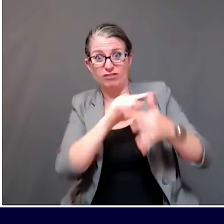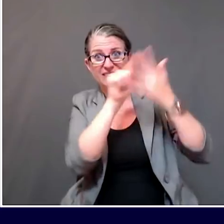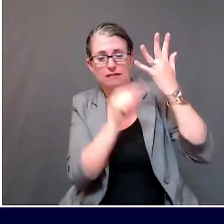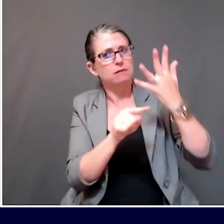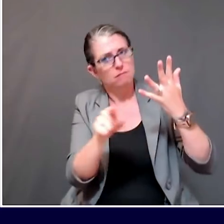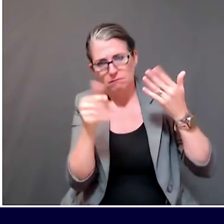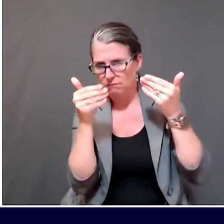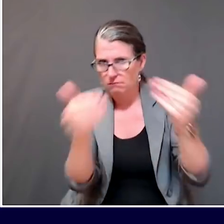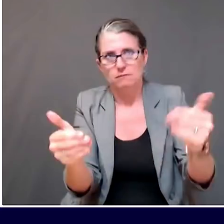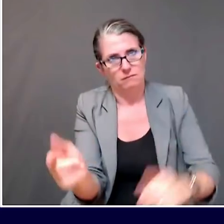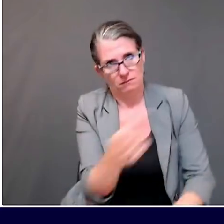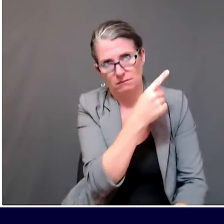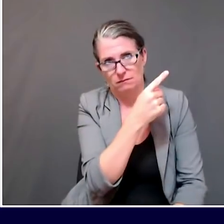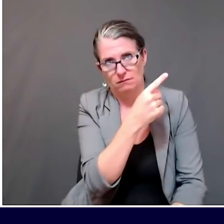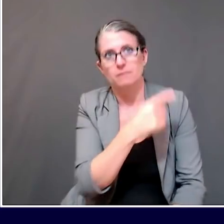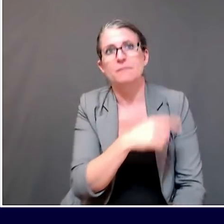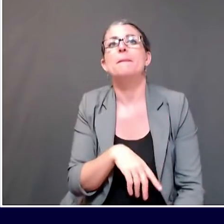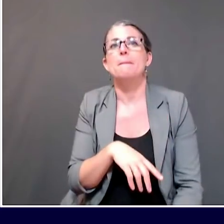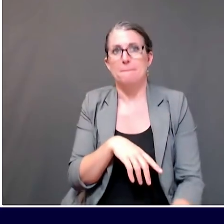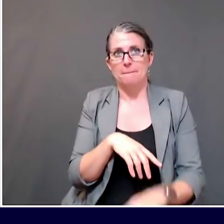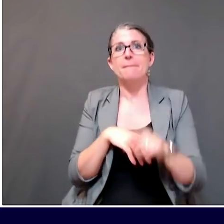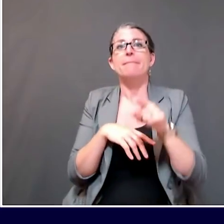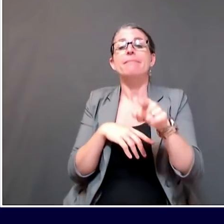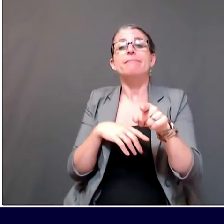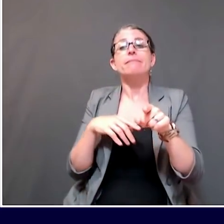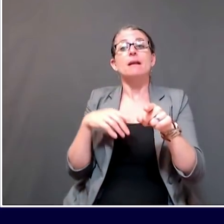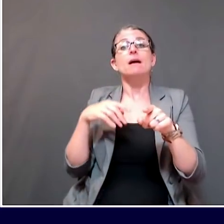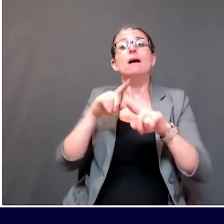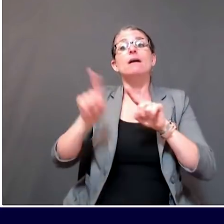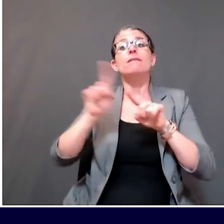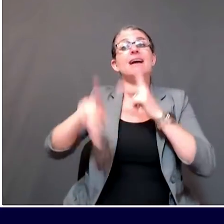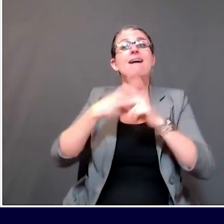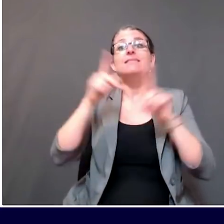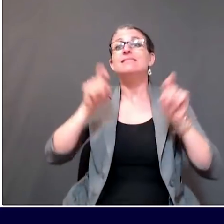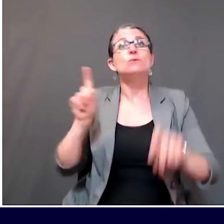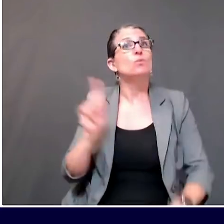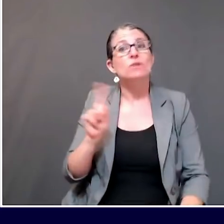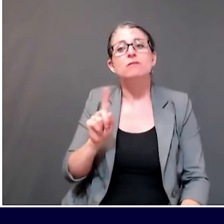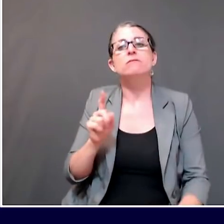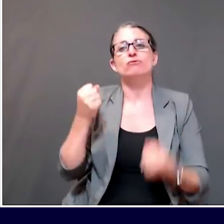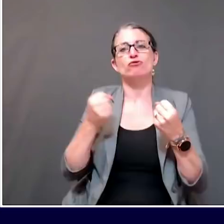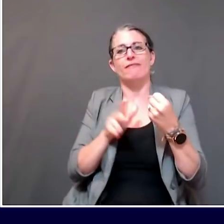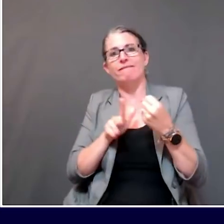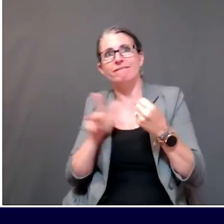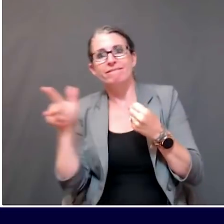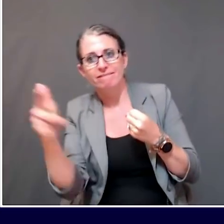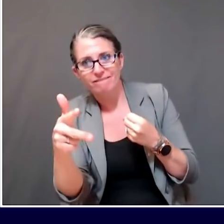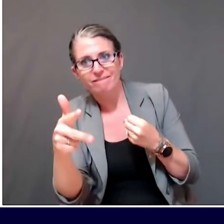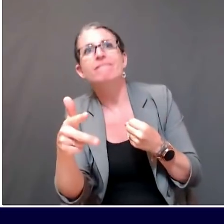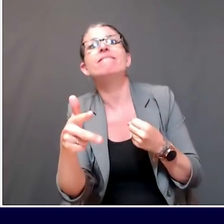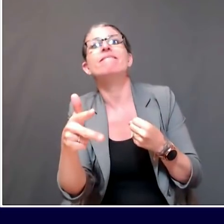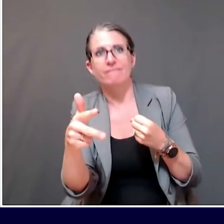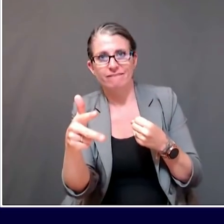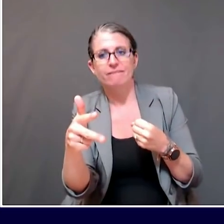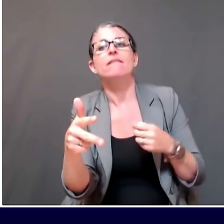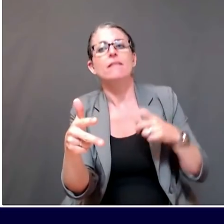They typically require an appointment, and some of the swab and send sites are already in operation while others are coming